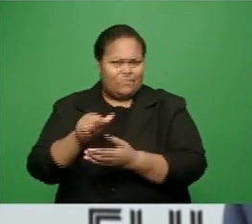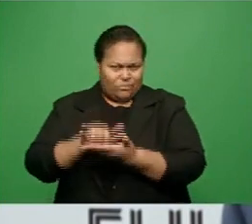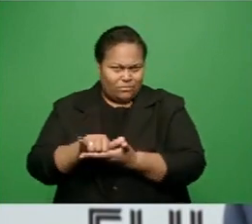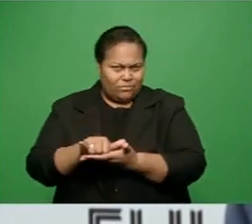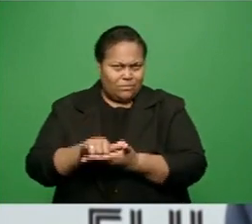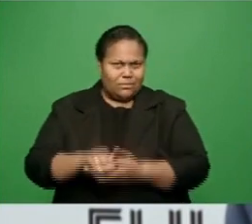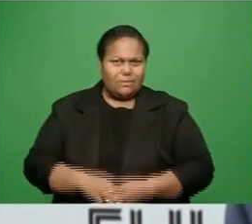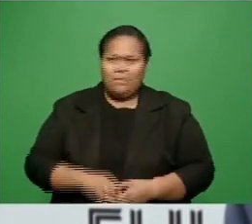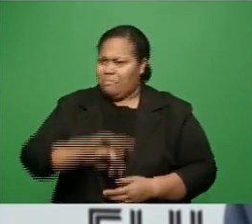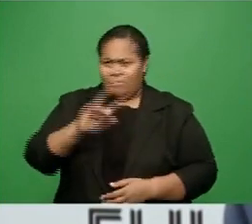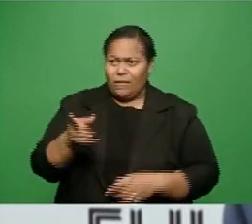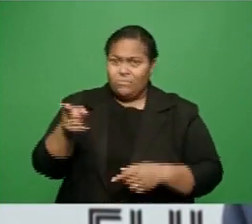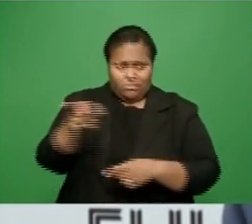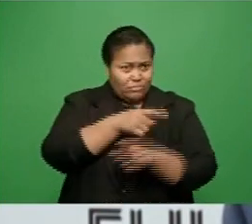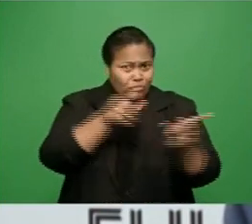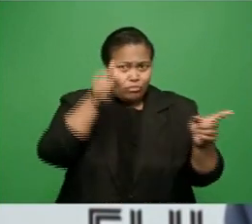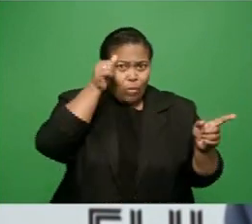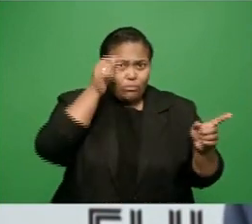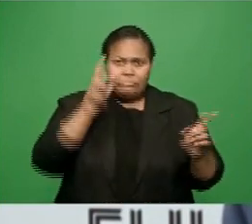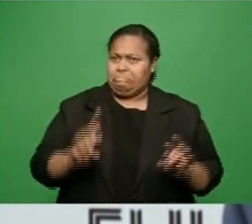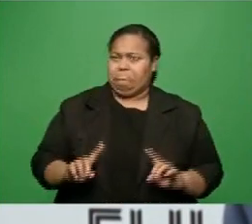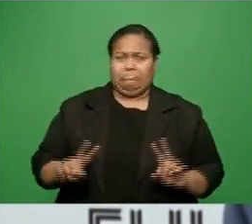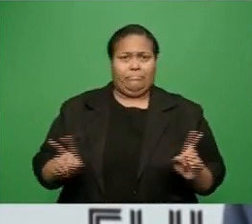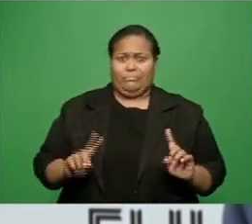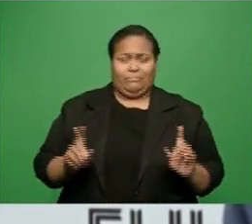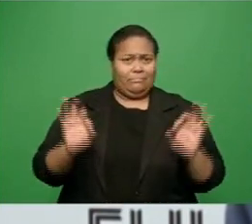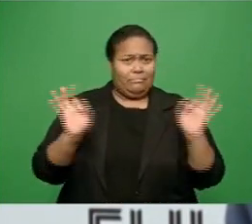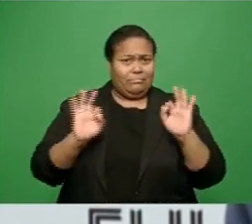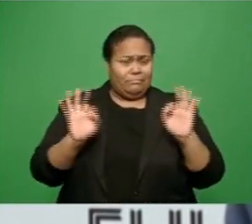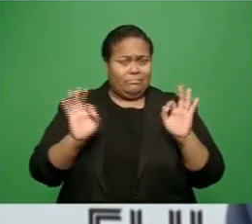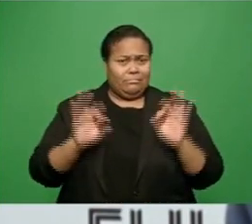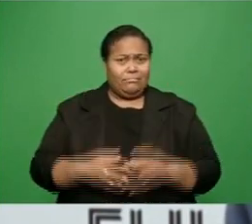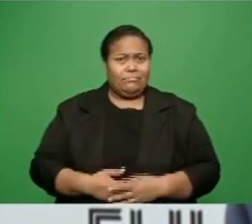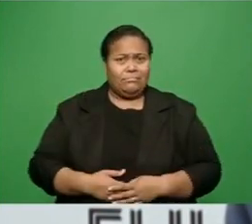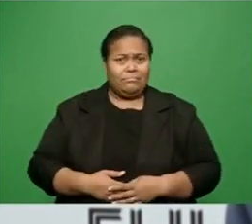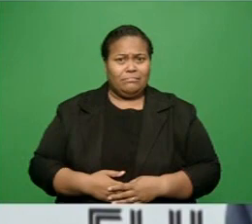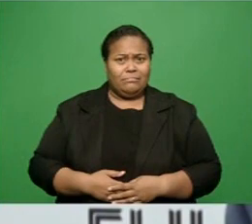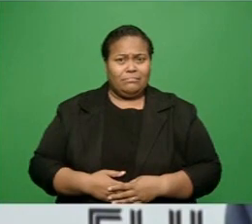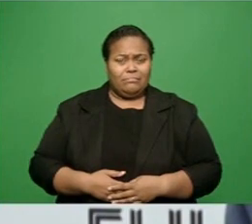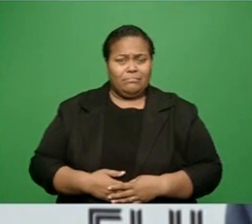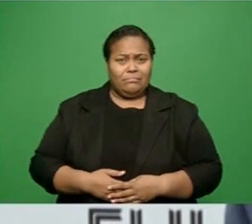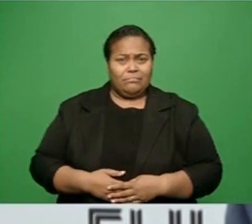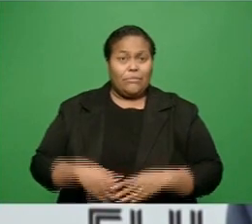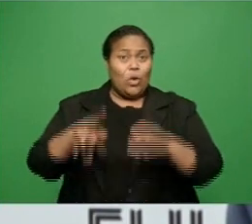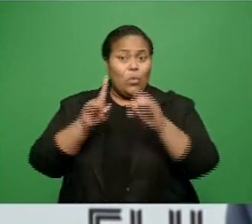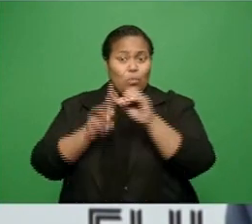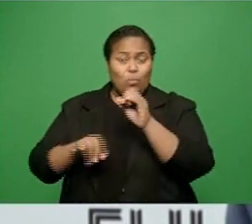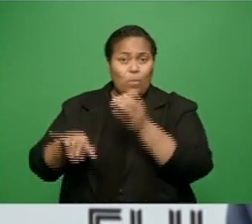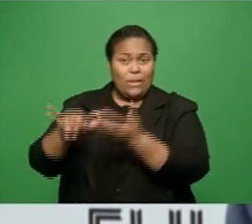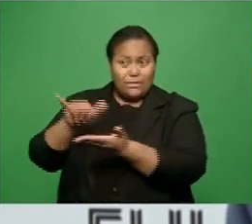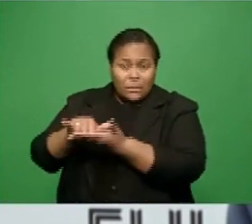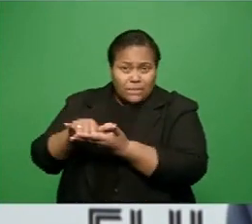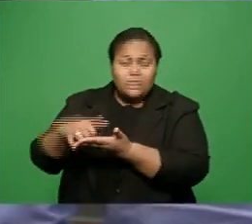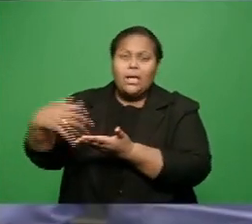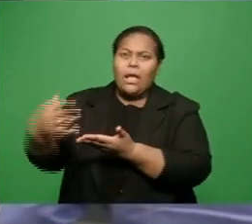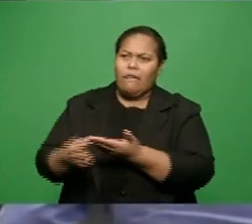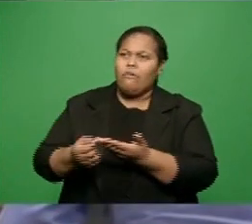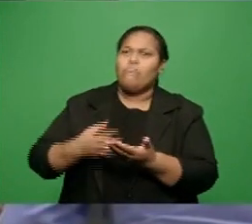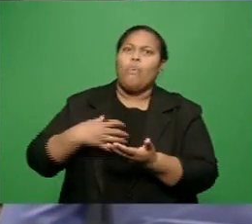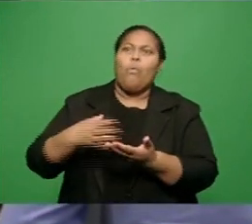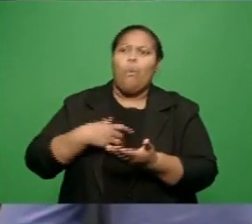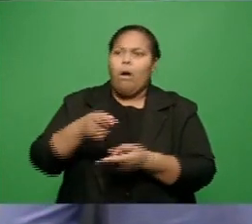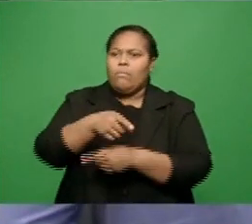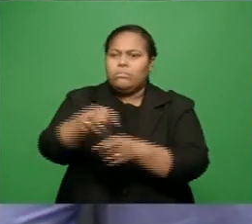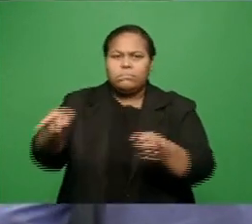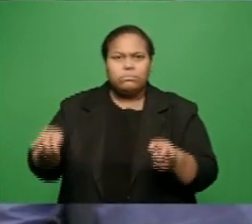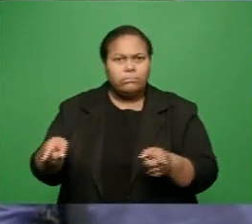Completely unheard of. And an airline that is far bigger, far deeper pockets. Saad